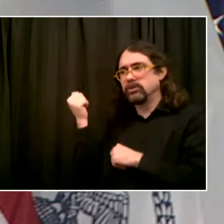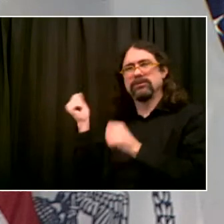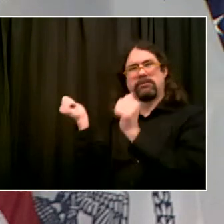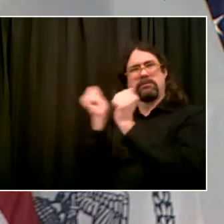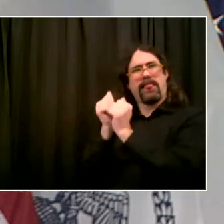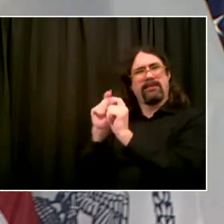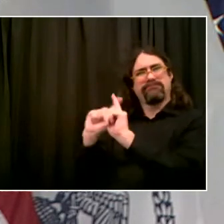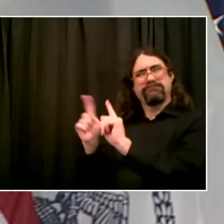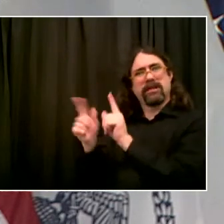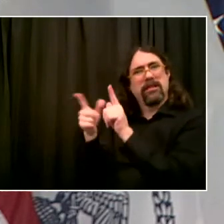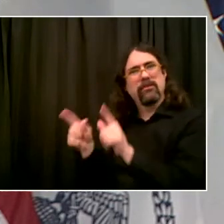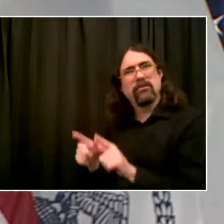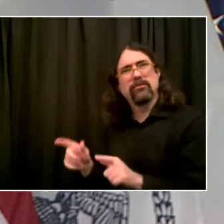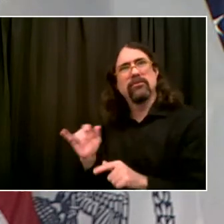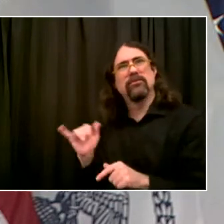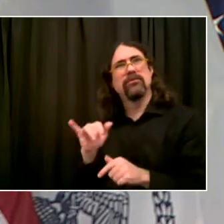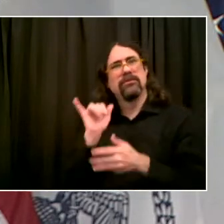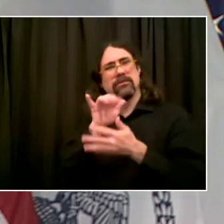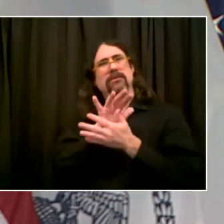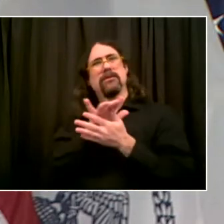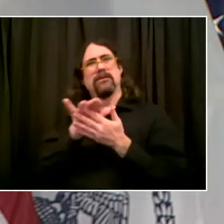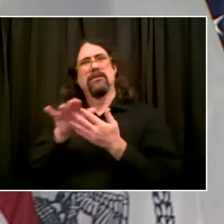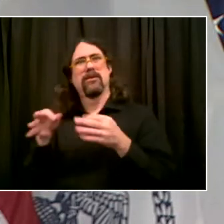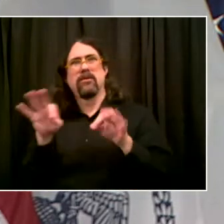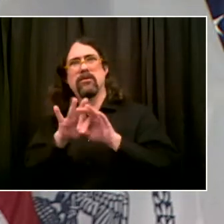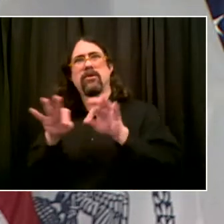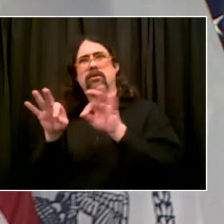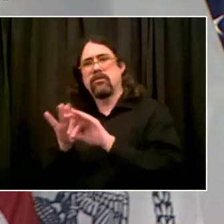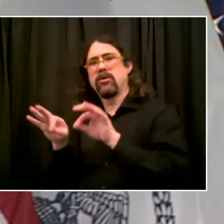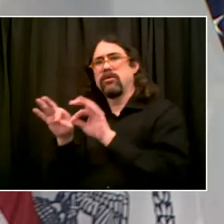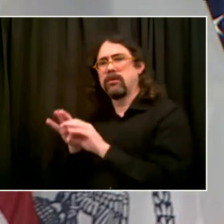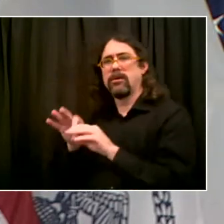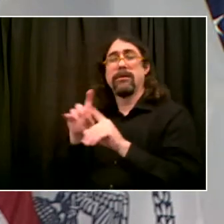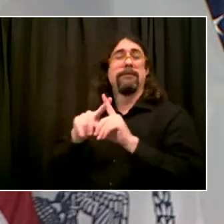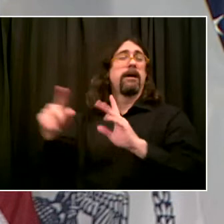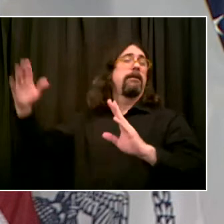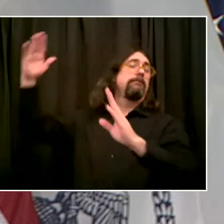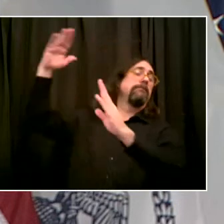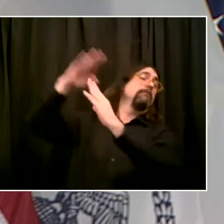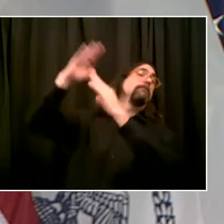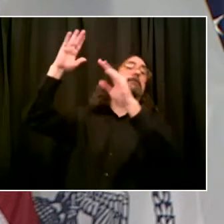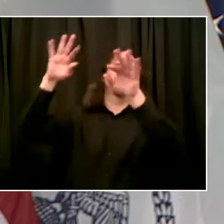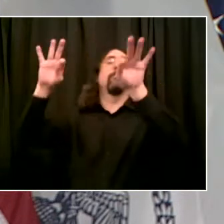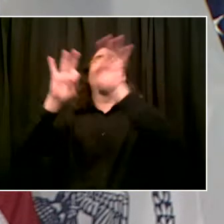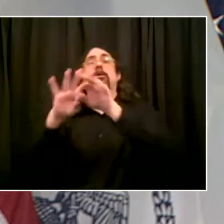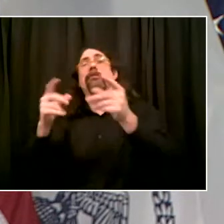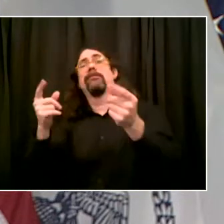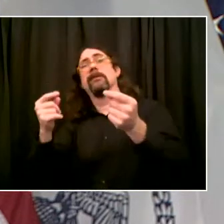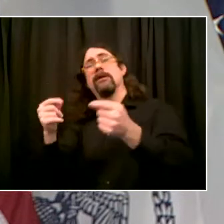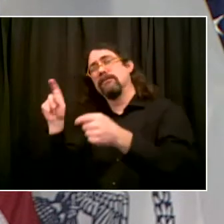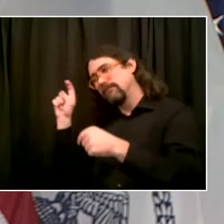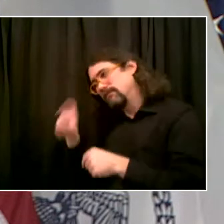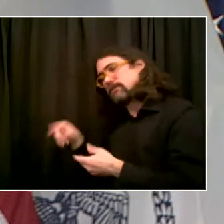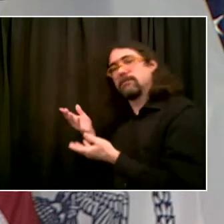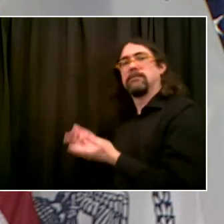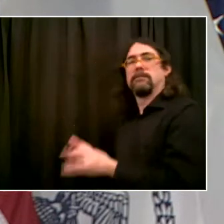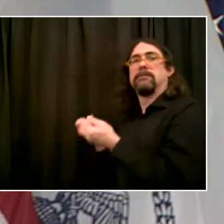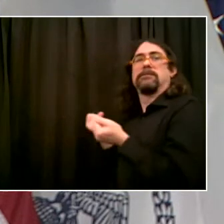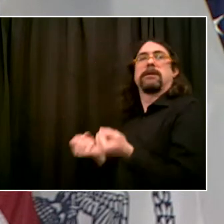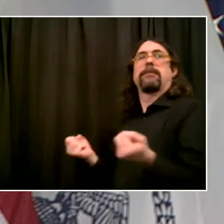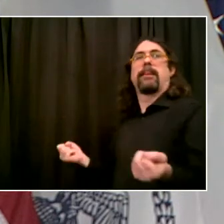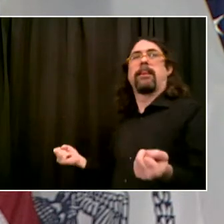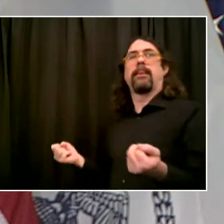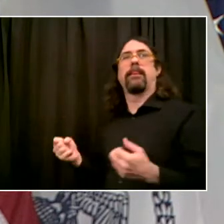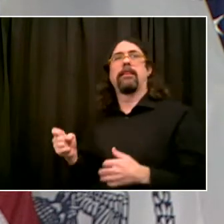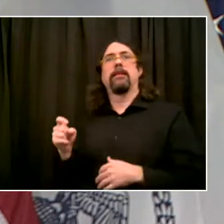and cause more and more people to actually experience vaccination positively and spread that information to, their family, their neighbors,